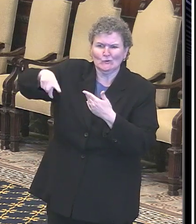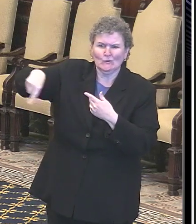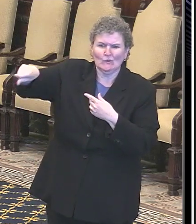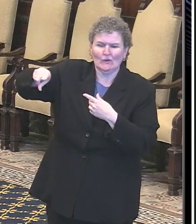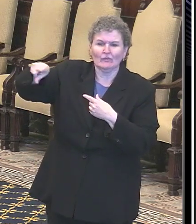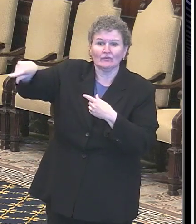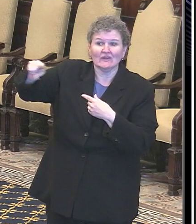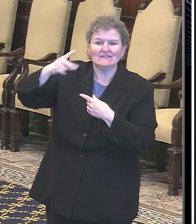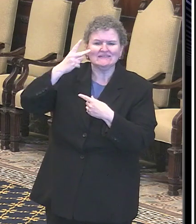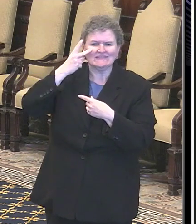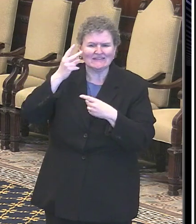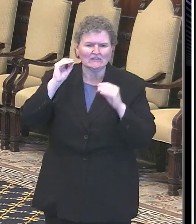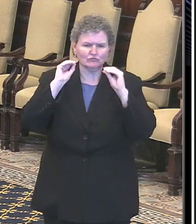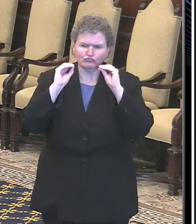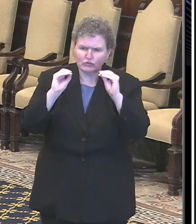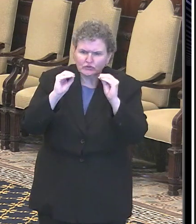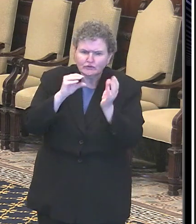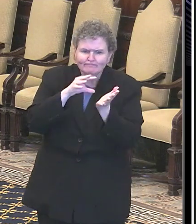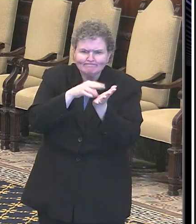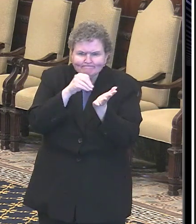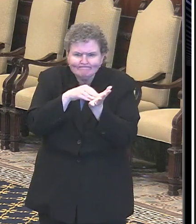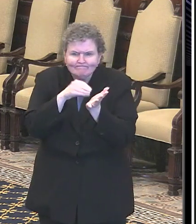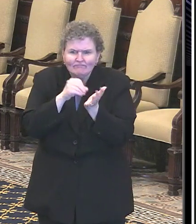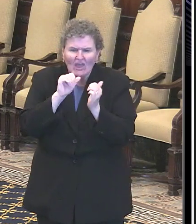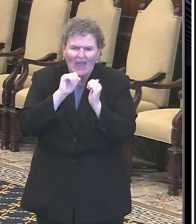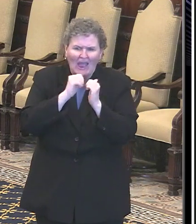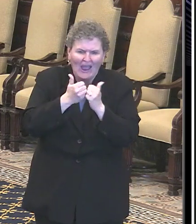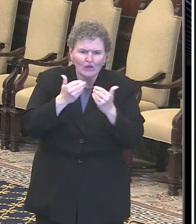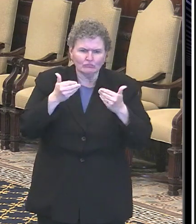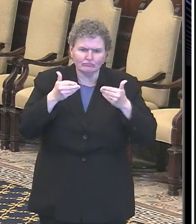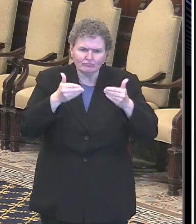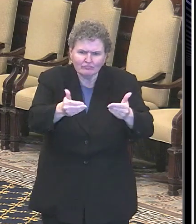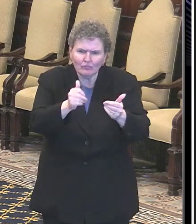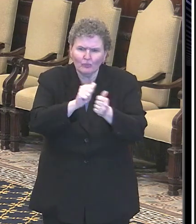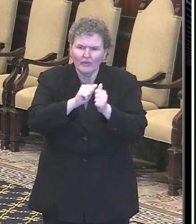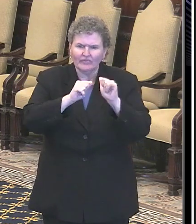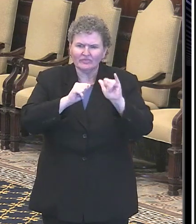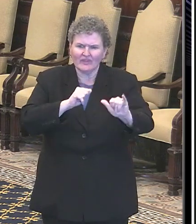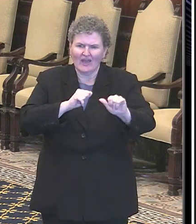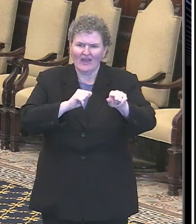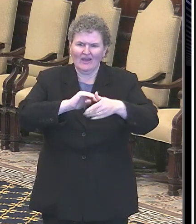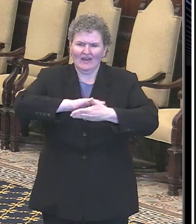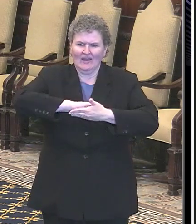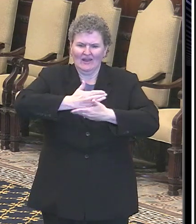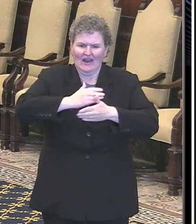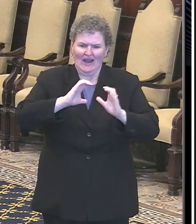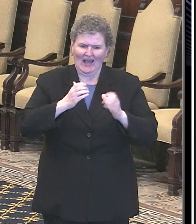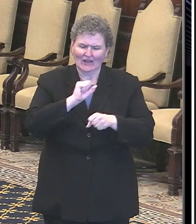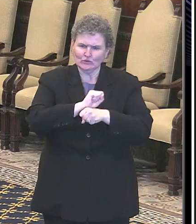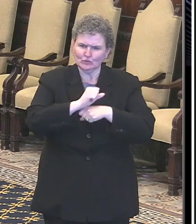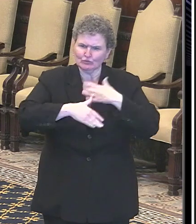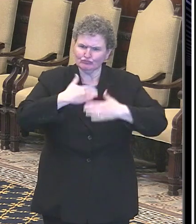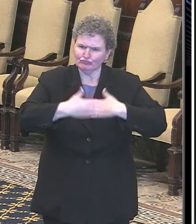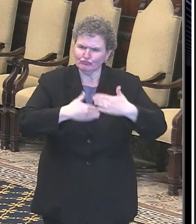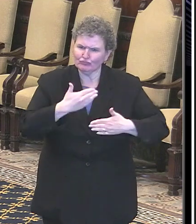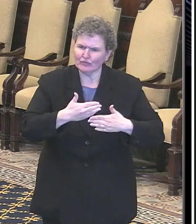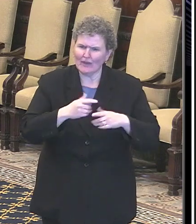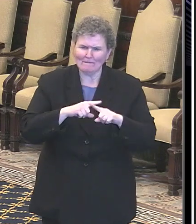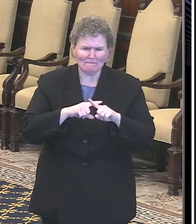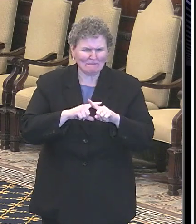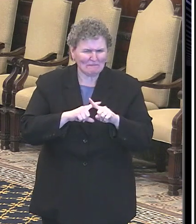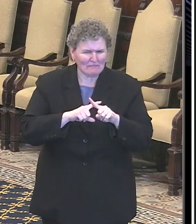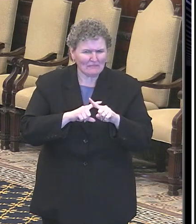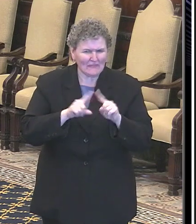of instruction on how to move forward in their classwork. And it's been confusing for most of